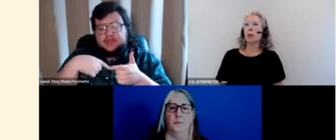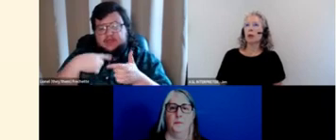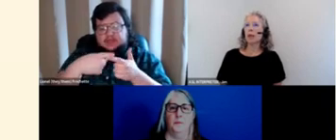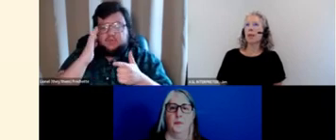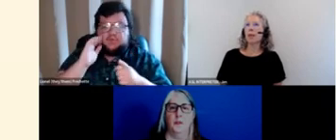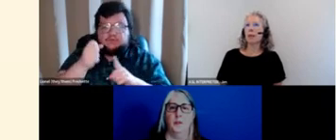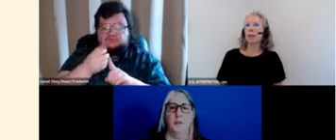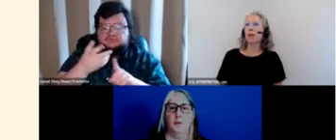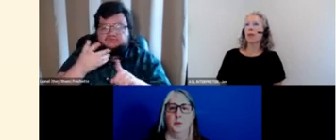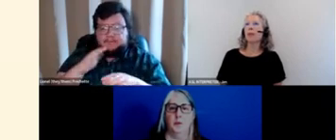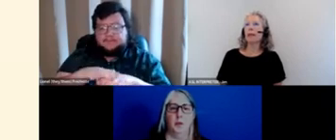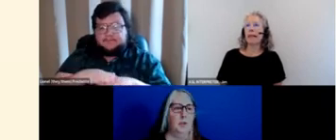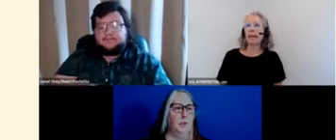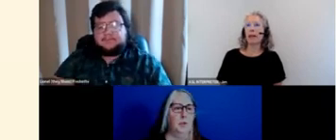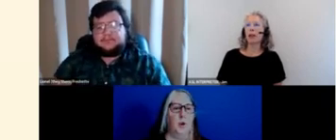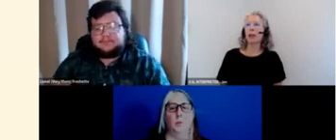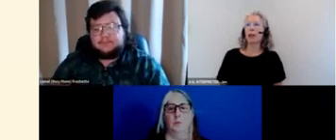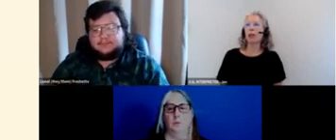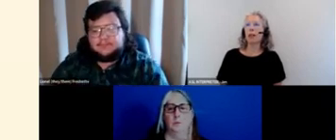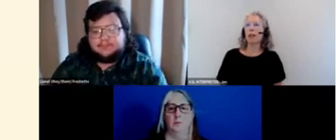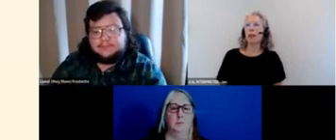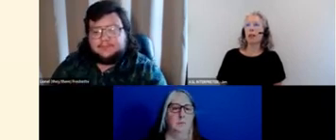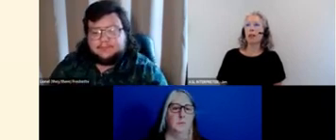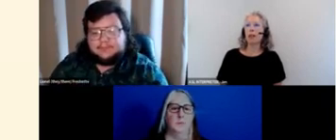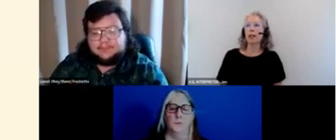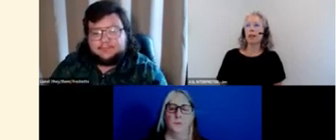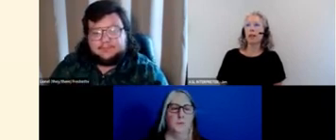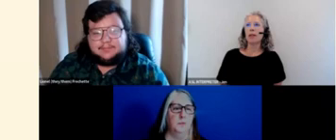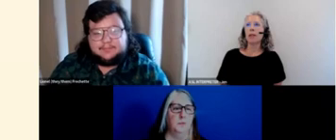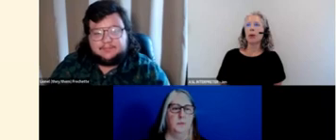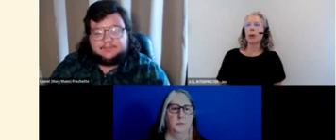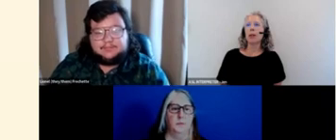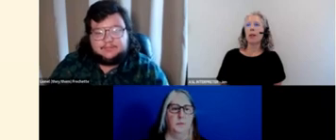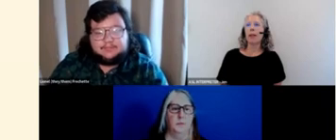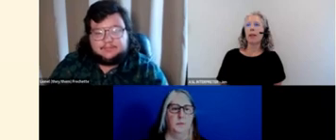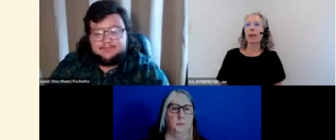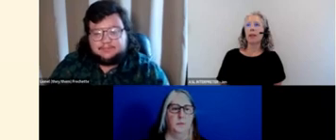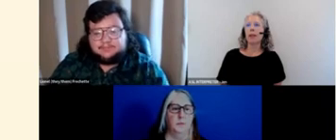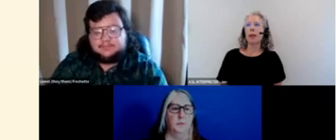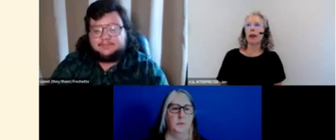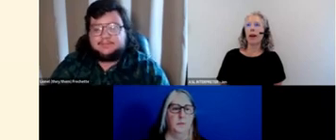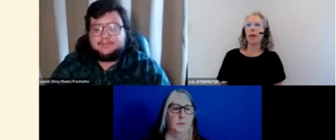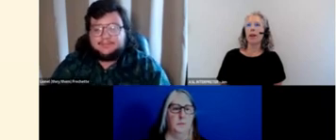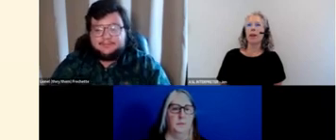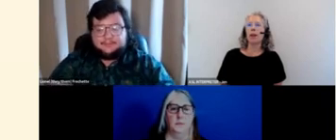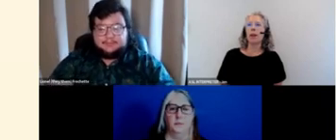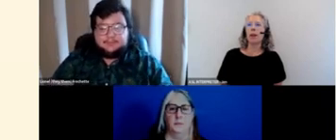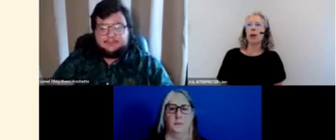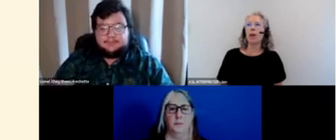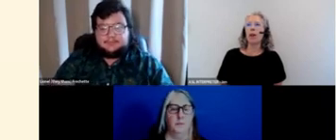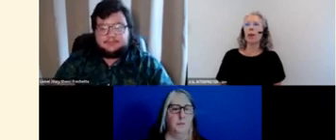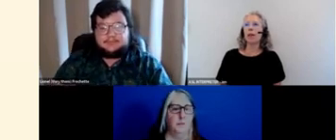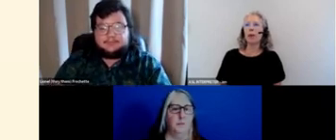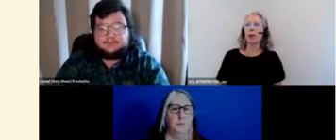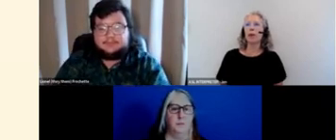So person-centered planning should center agency. Does this person have agency in their care? Are